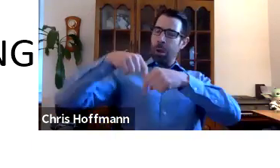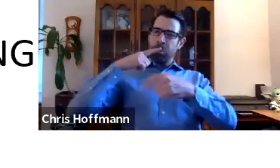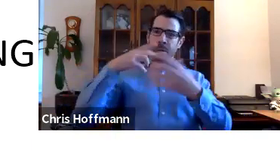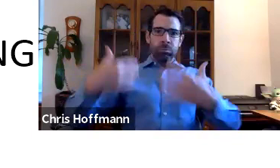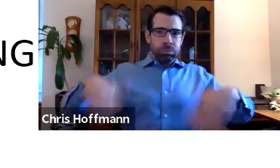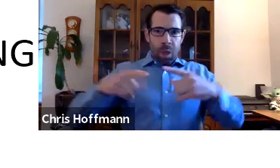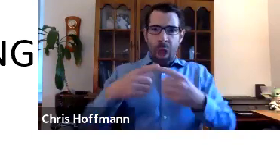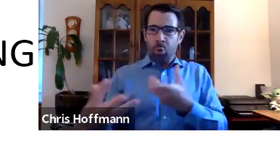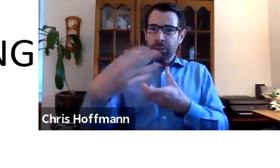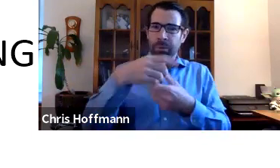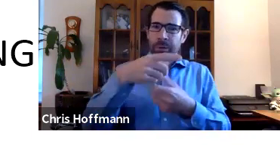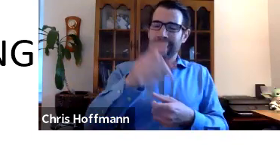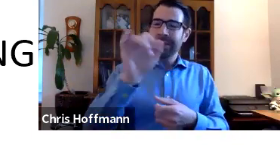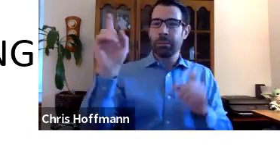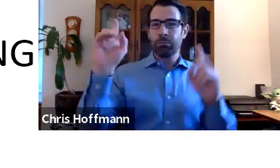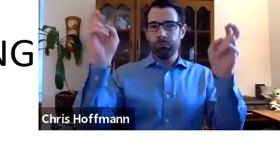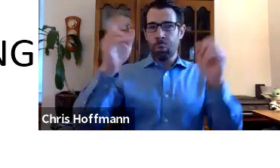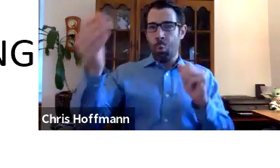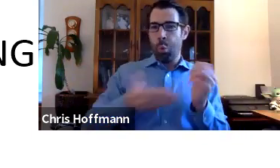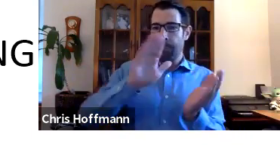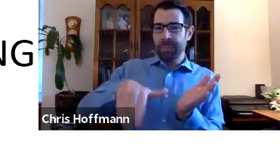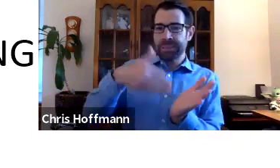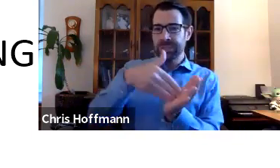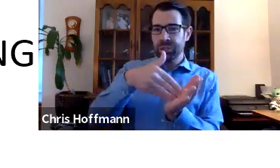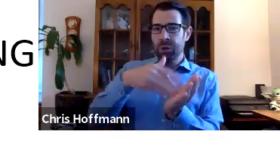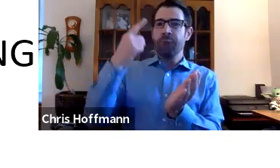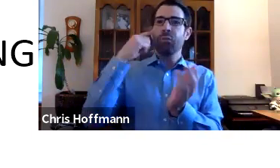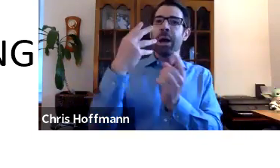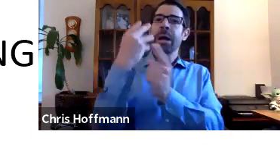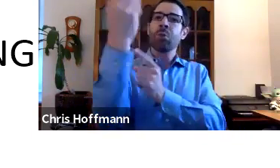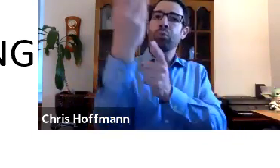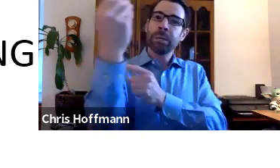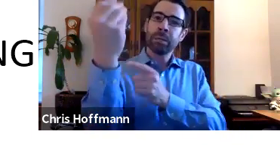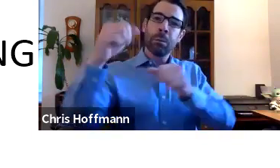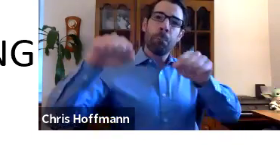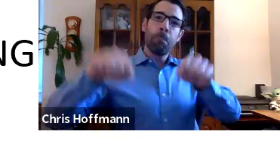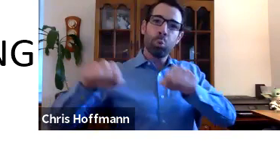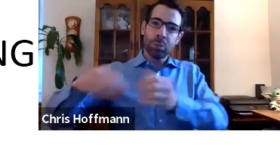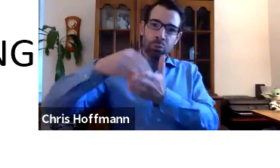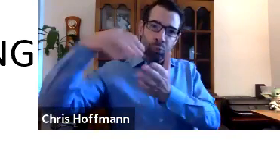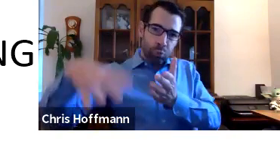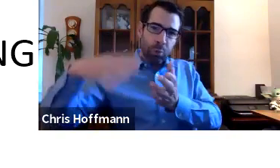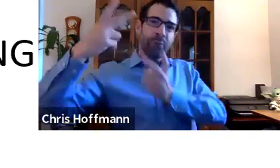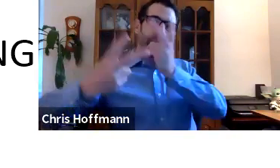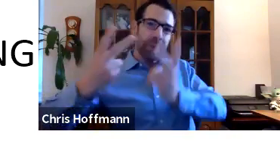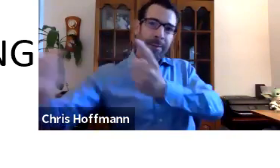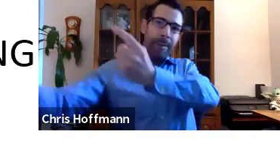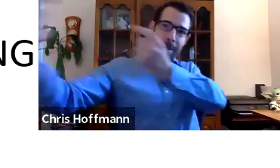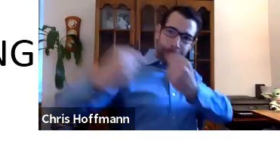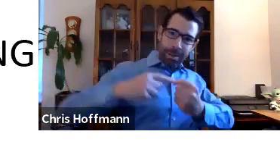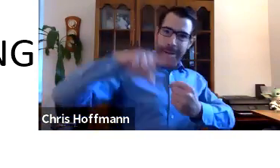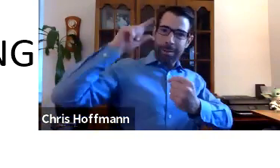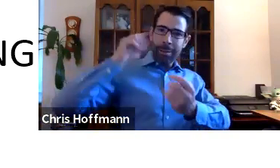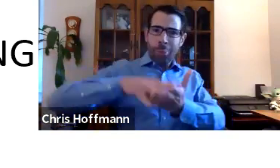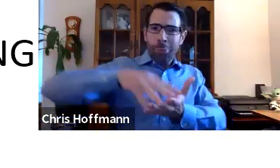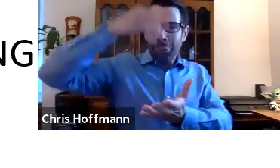delineated the project, which then outlined the project requirements. And we had to use those